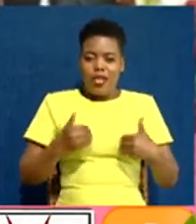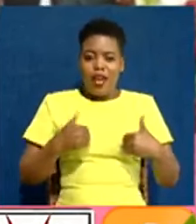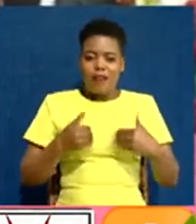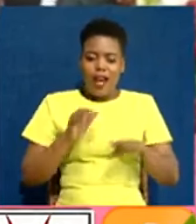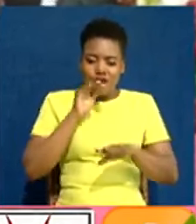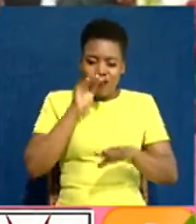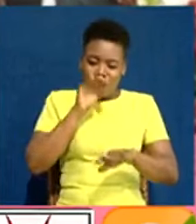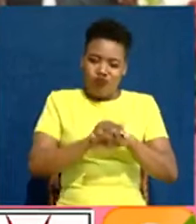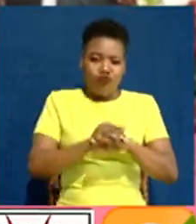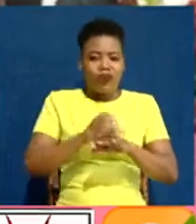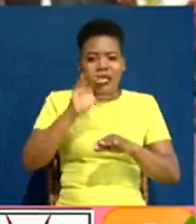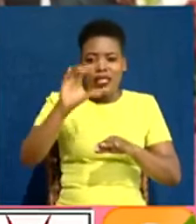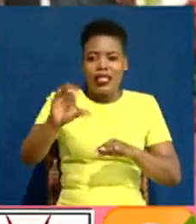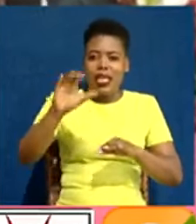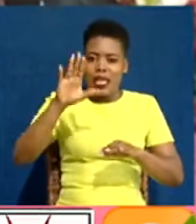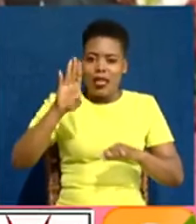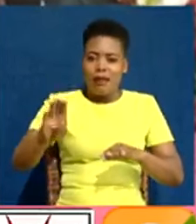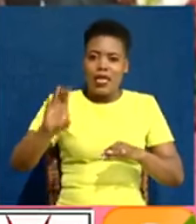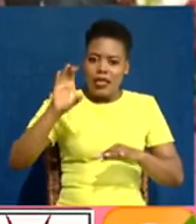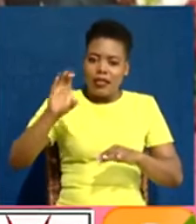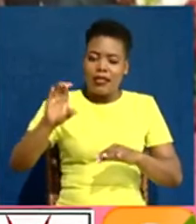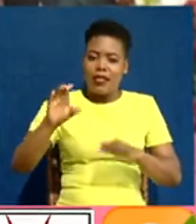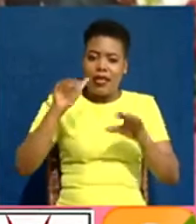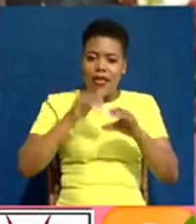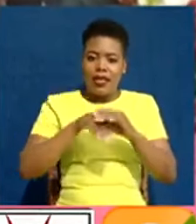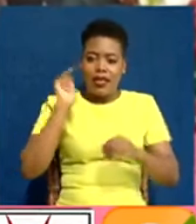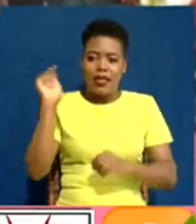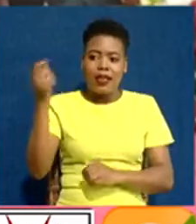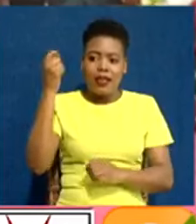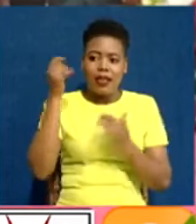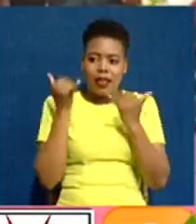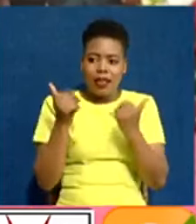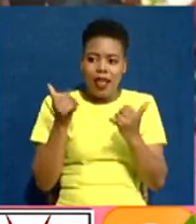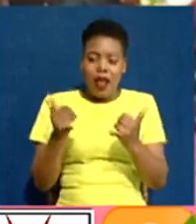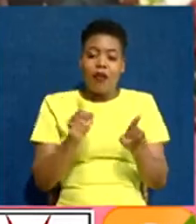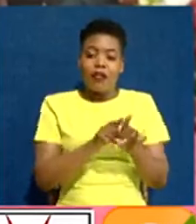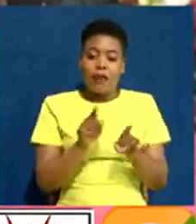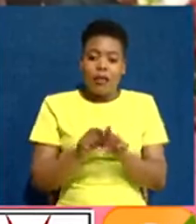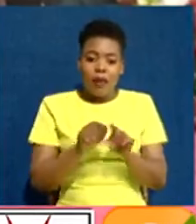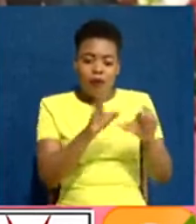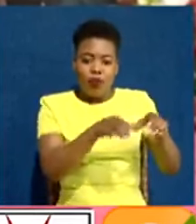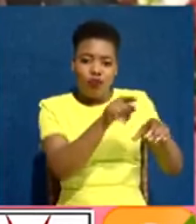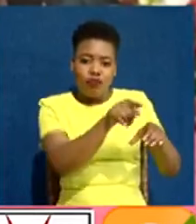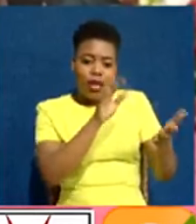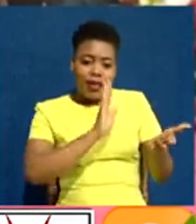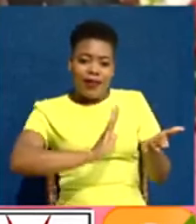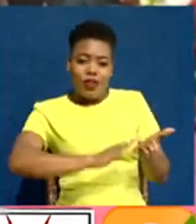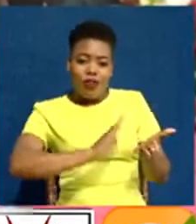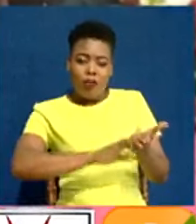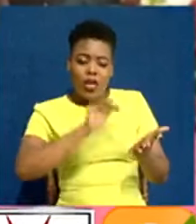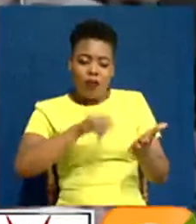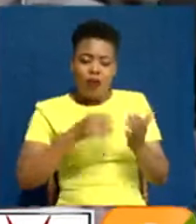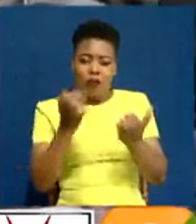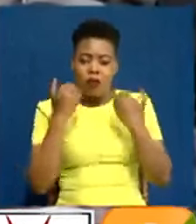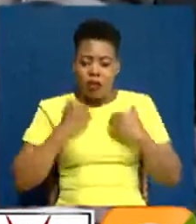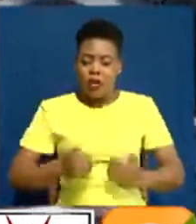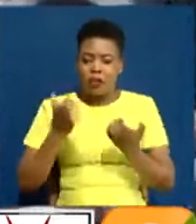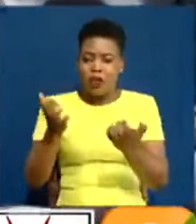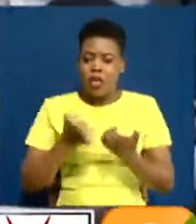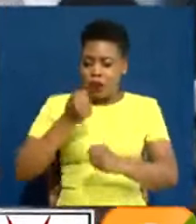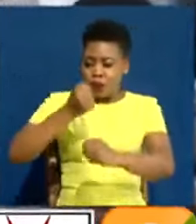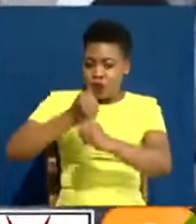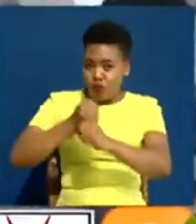aligned competence-based education system. They also recommended what I needed to do